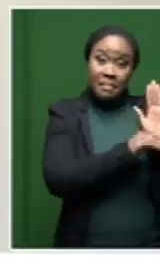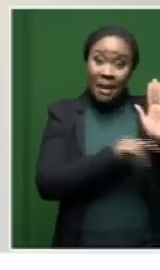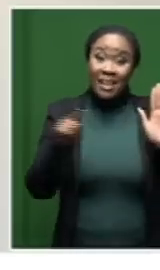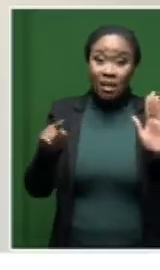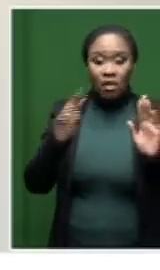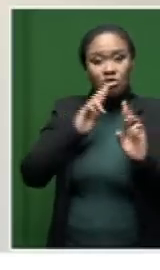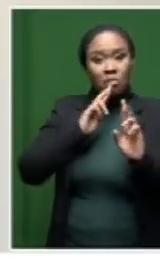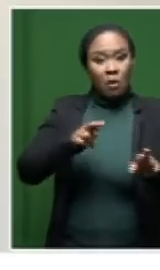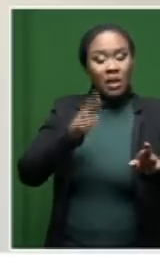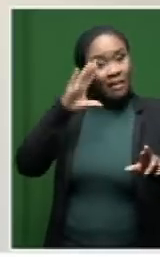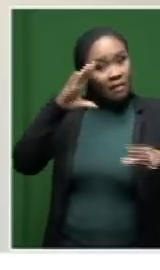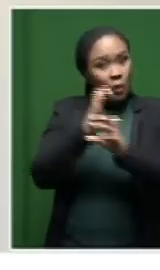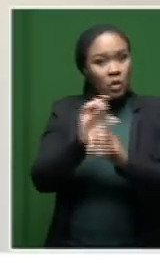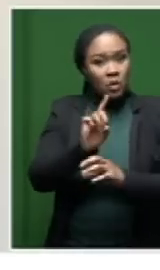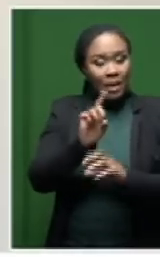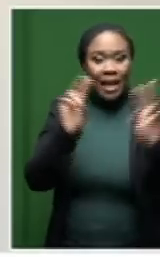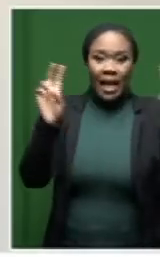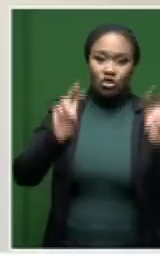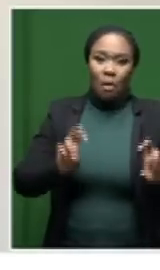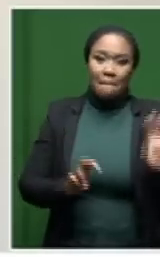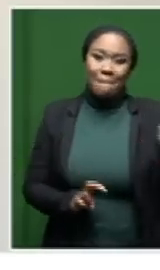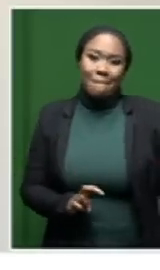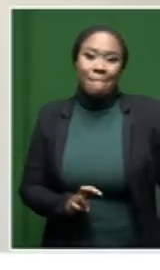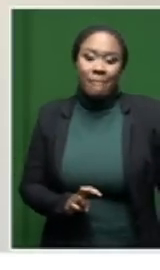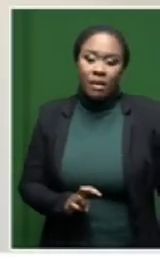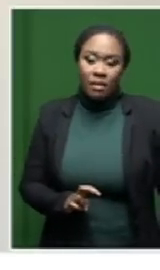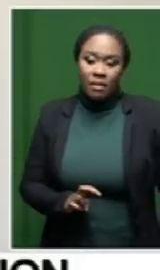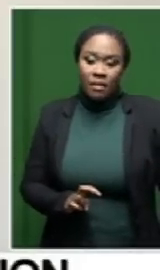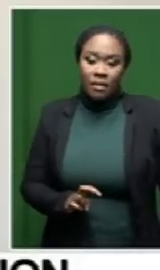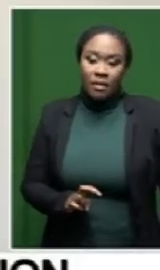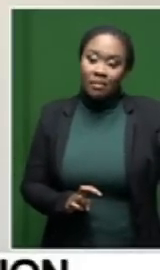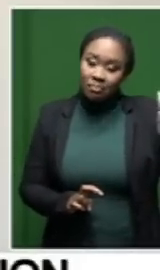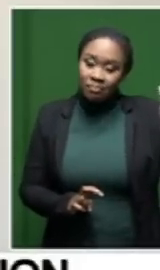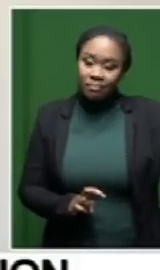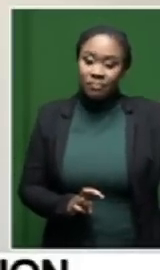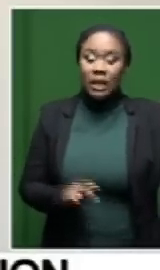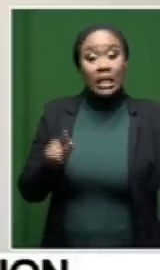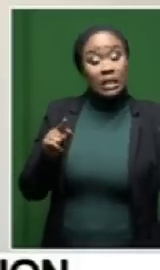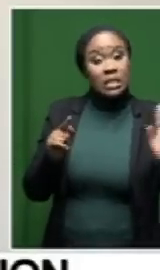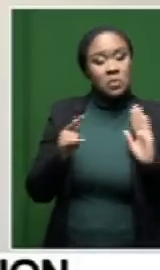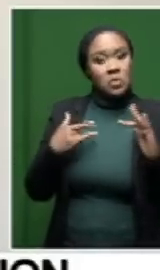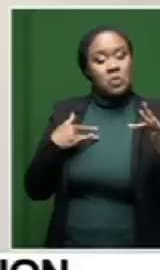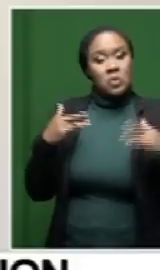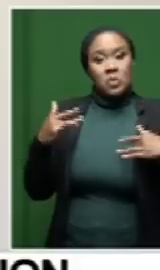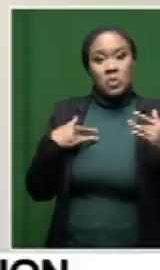say, ESCOM capture. And that was the primary concern that she